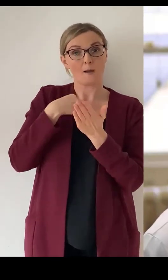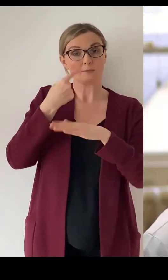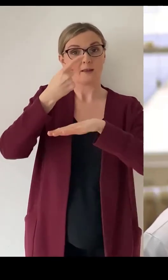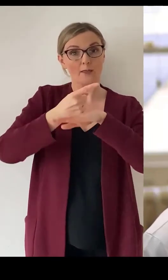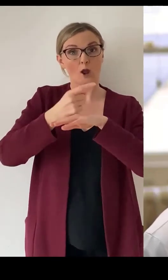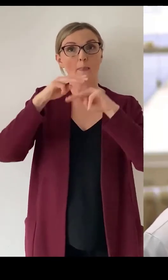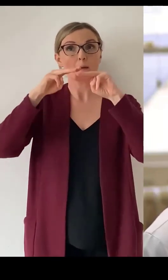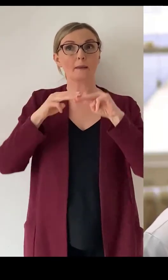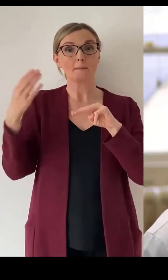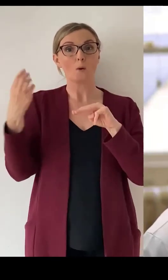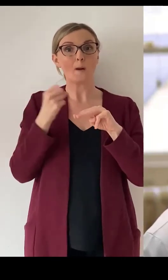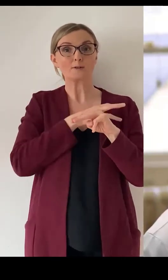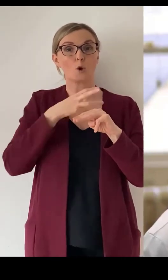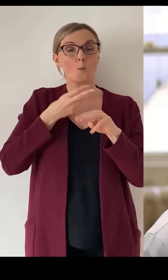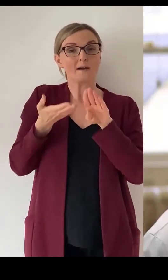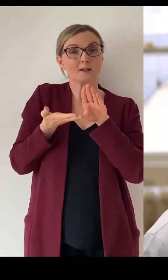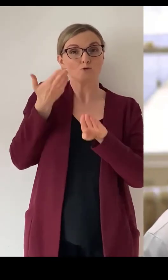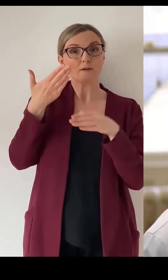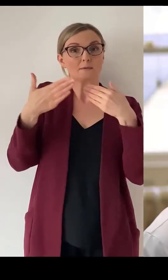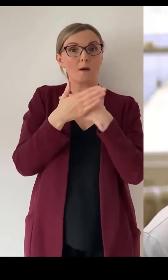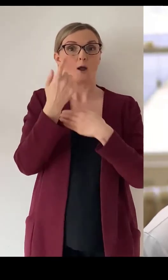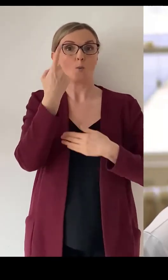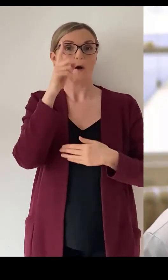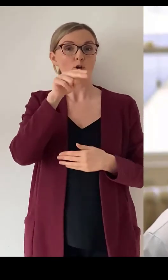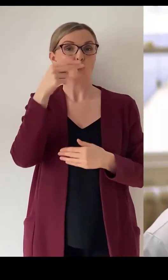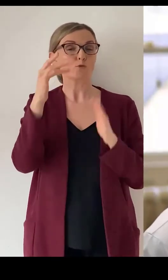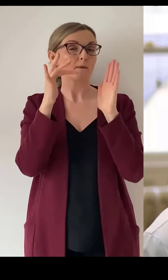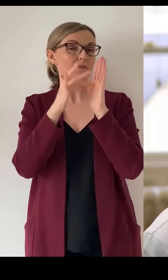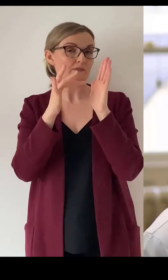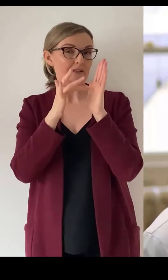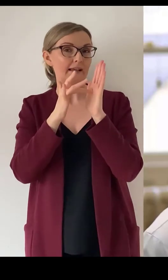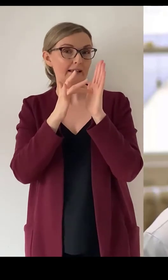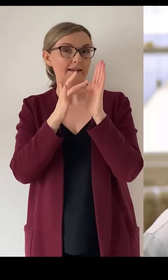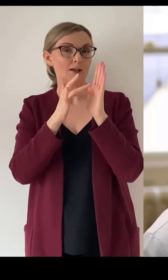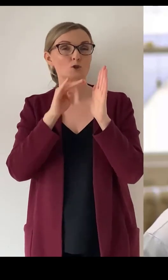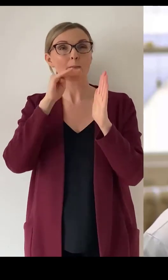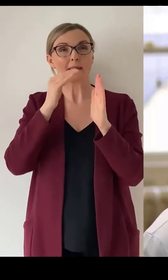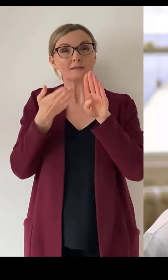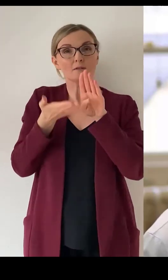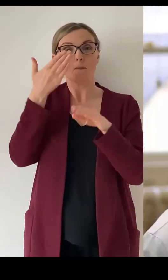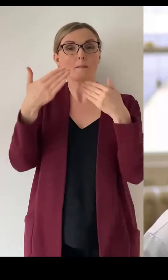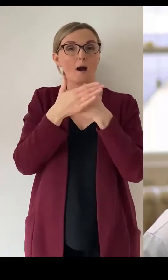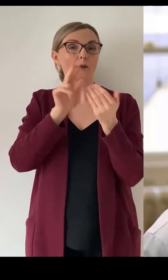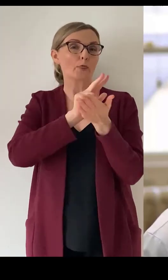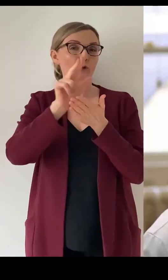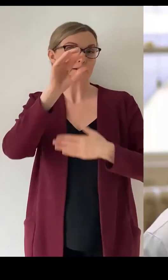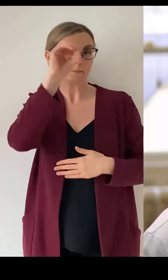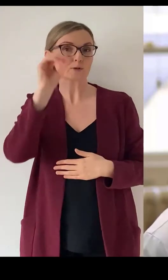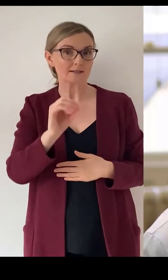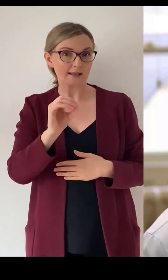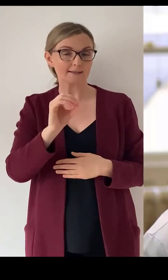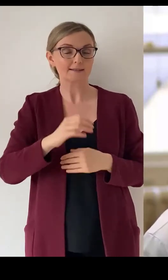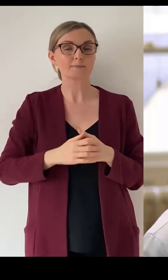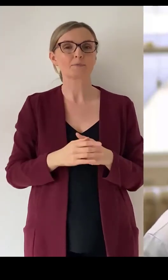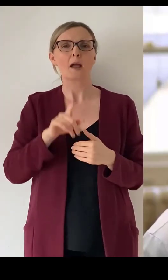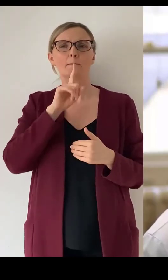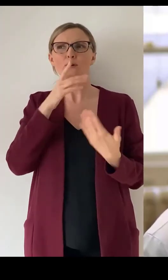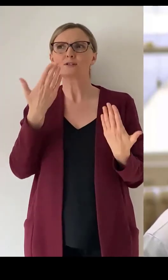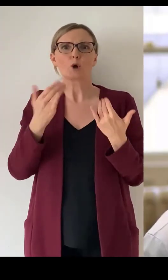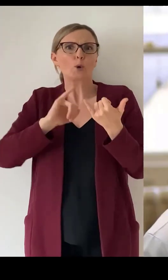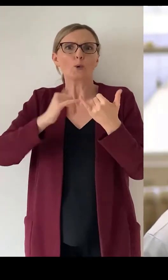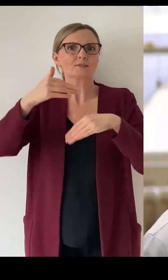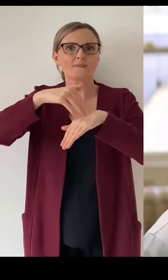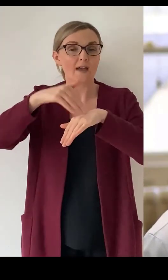was increased by €1.15. So slightly over 13%, but in terms of numbers, this affected